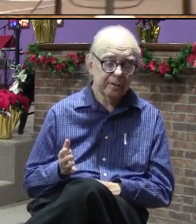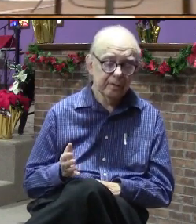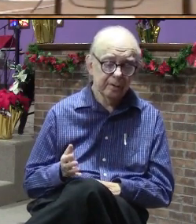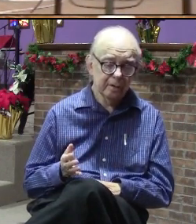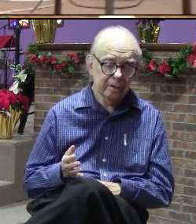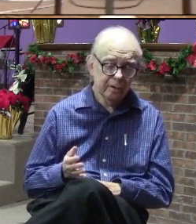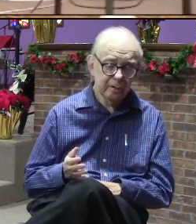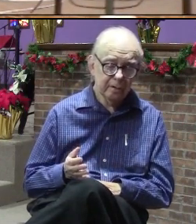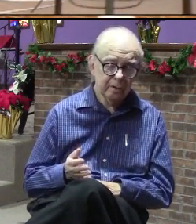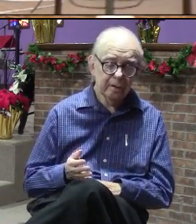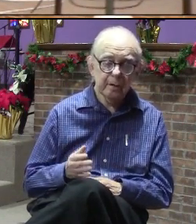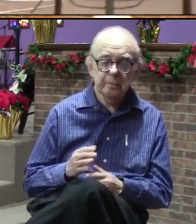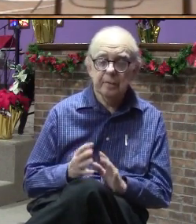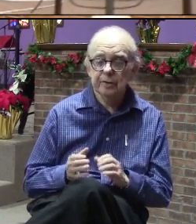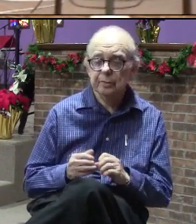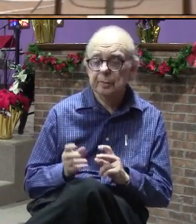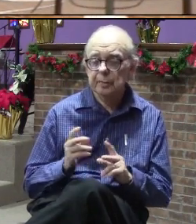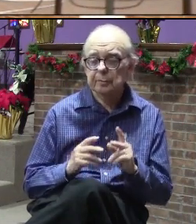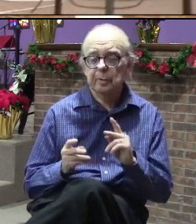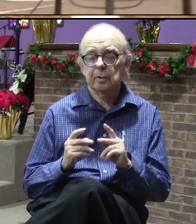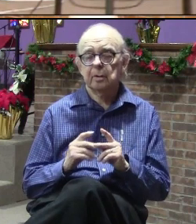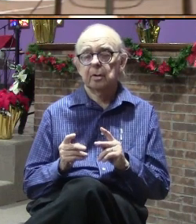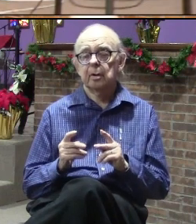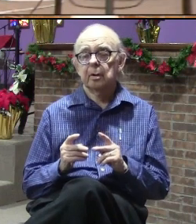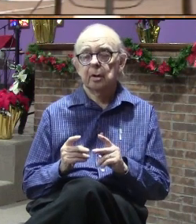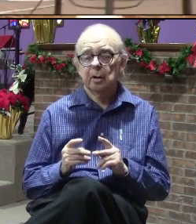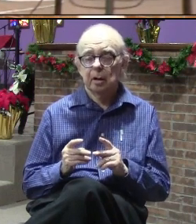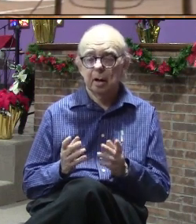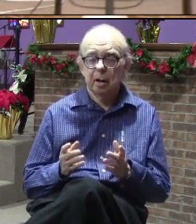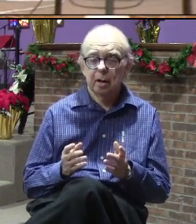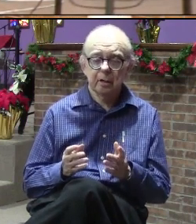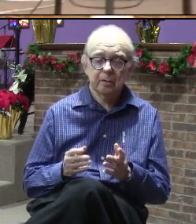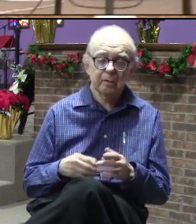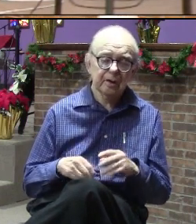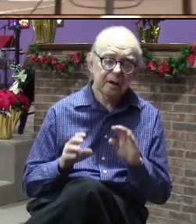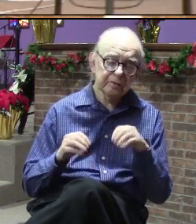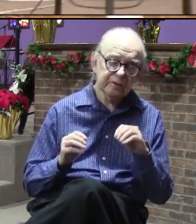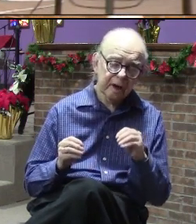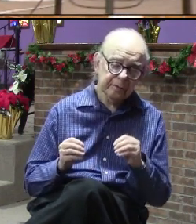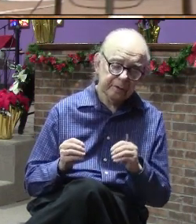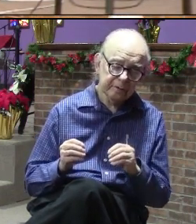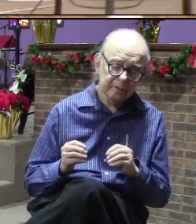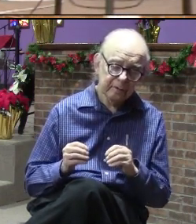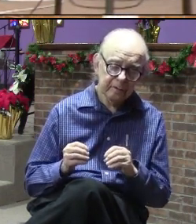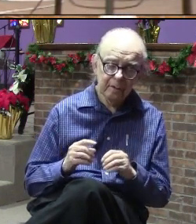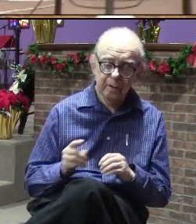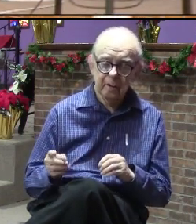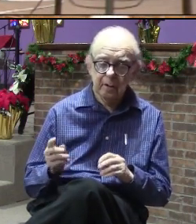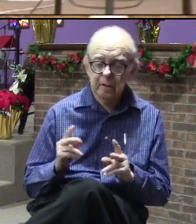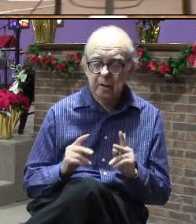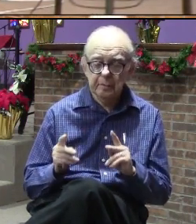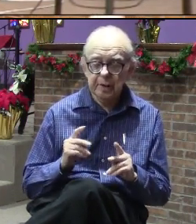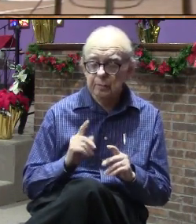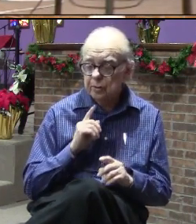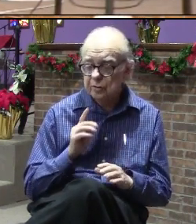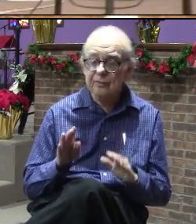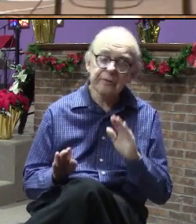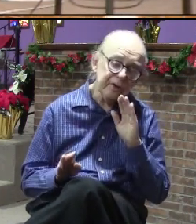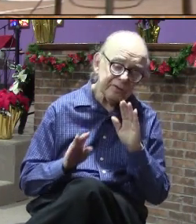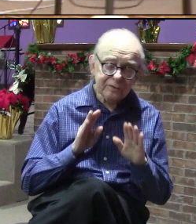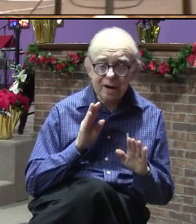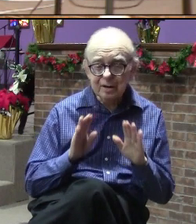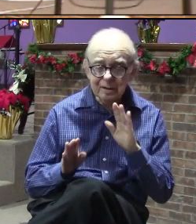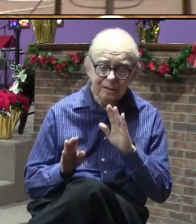I've already messed with people out and about shopping. They are so frustrated